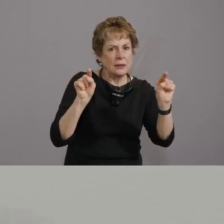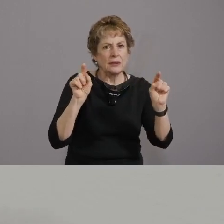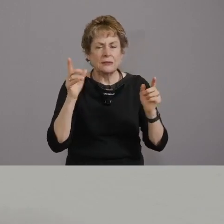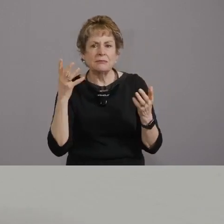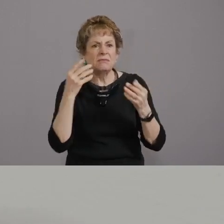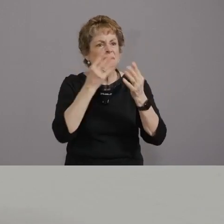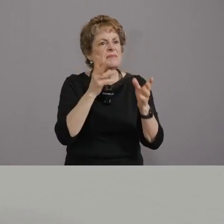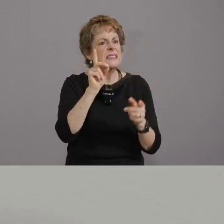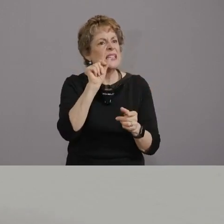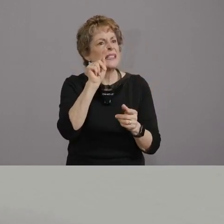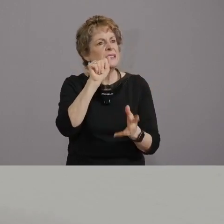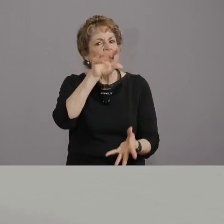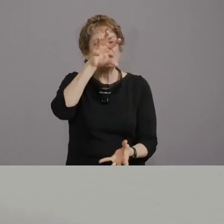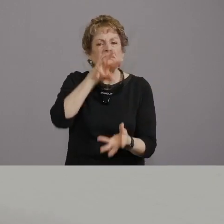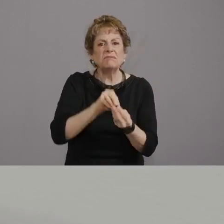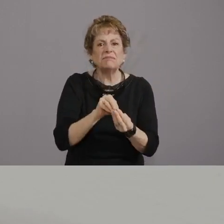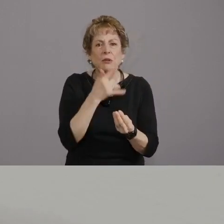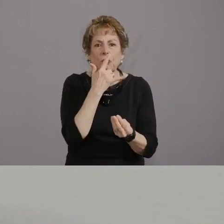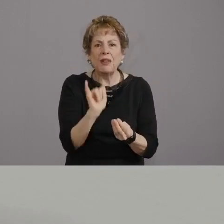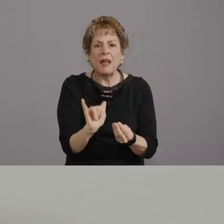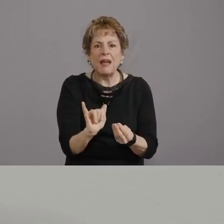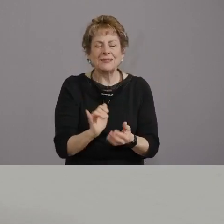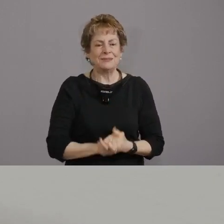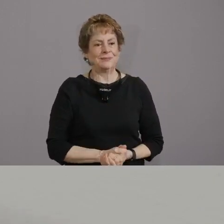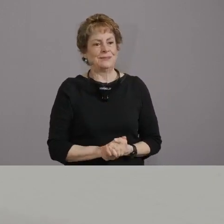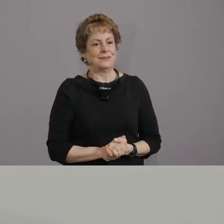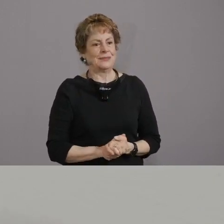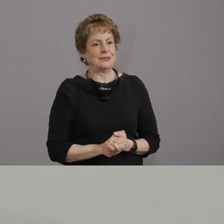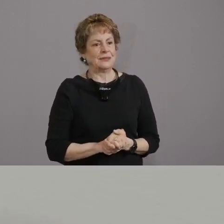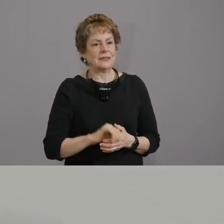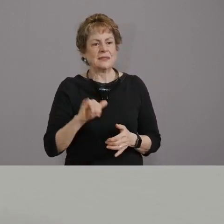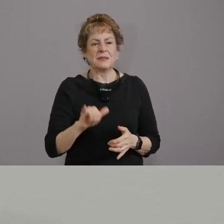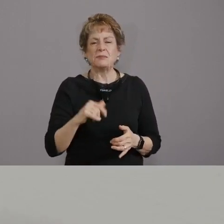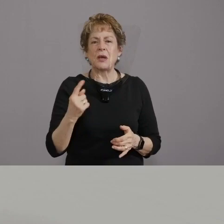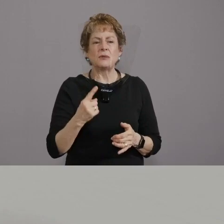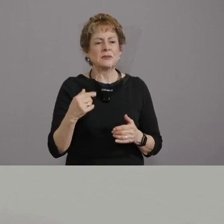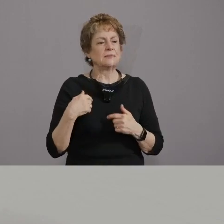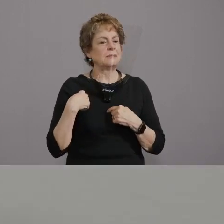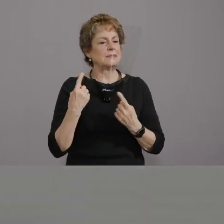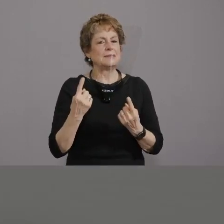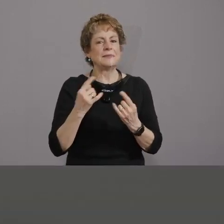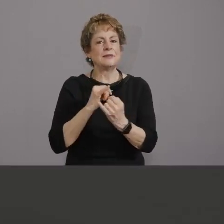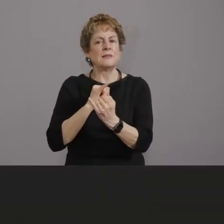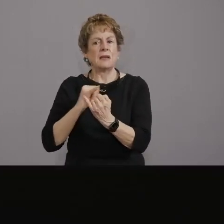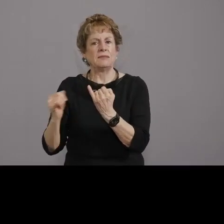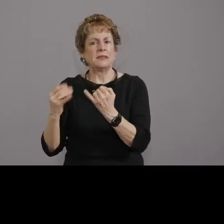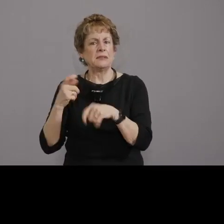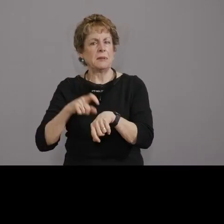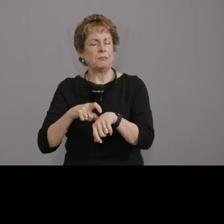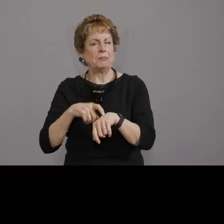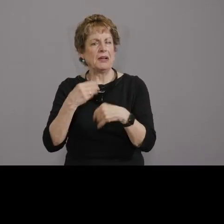provide time at the end for questions.